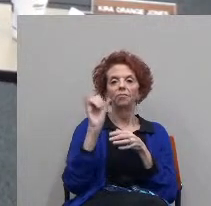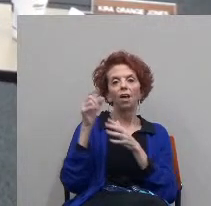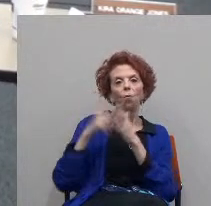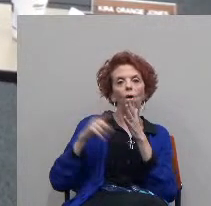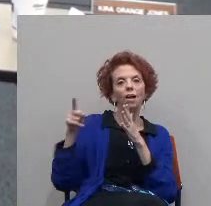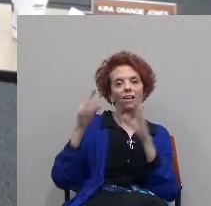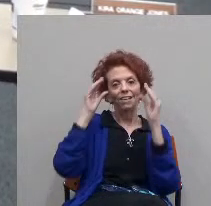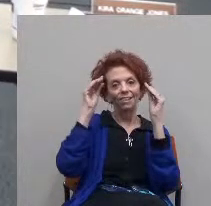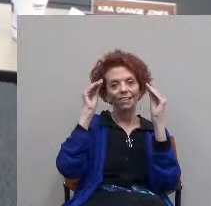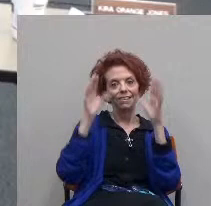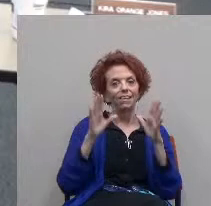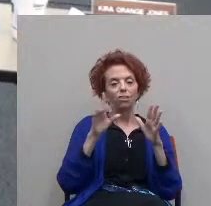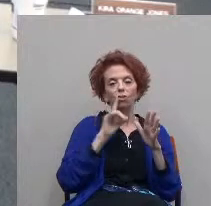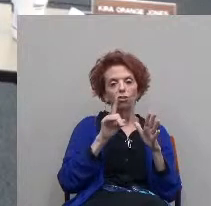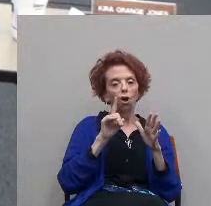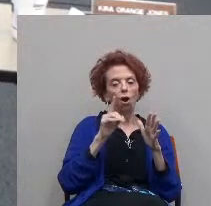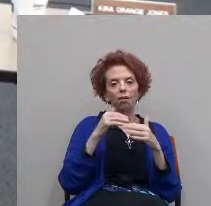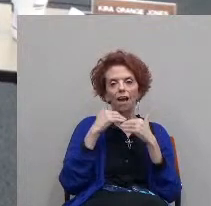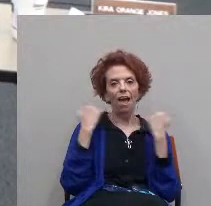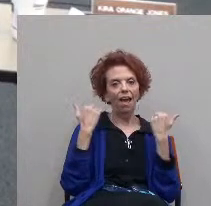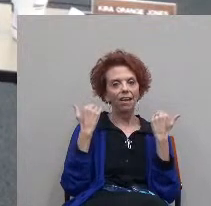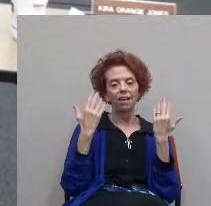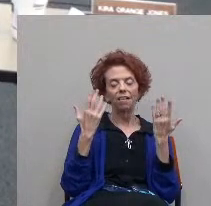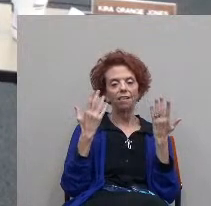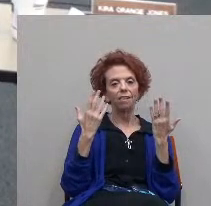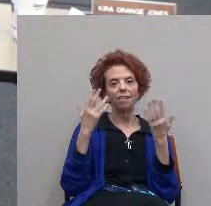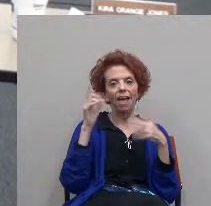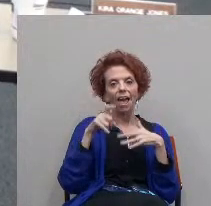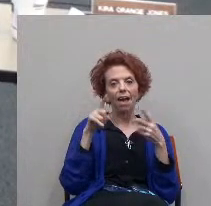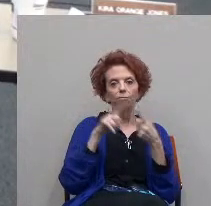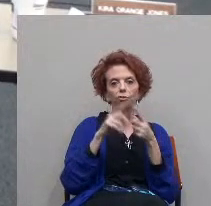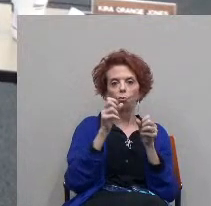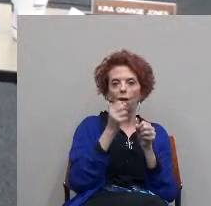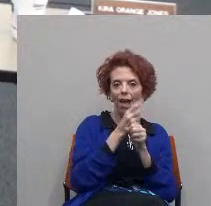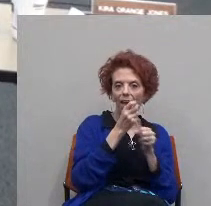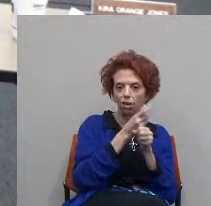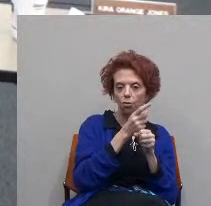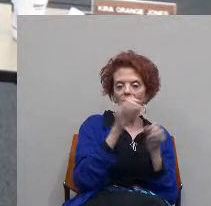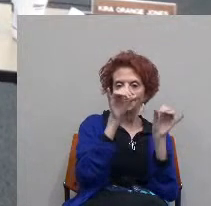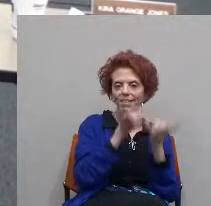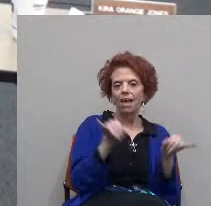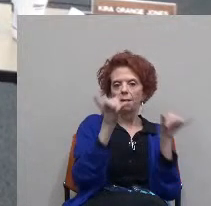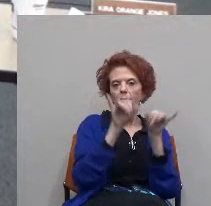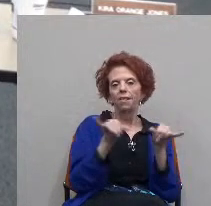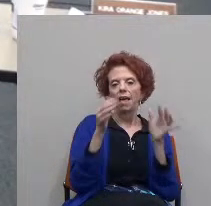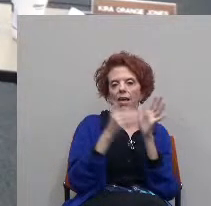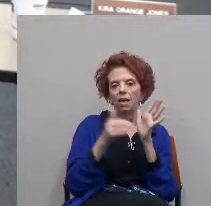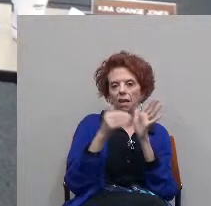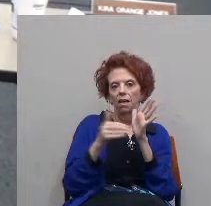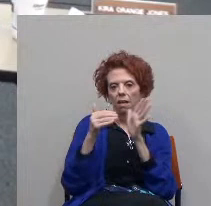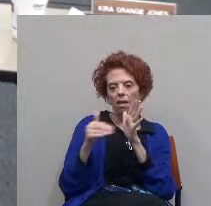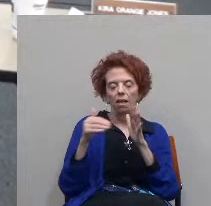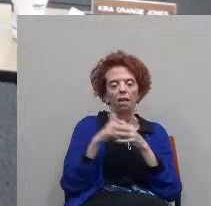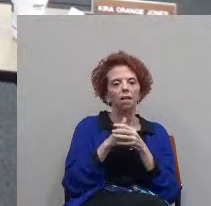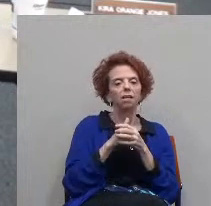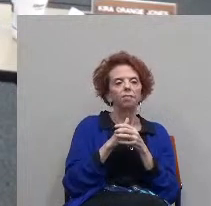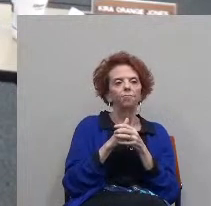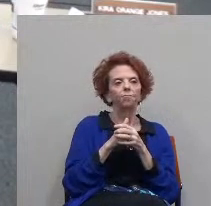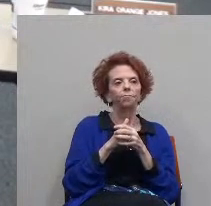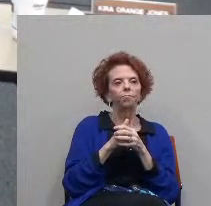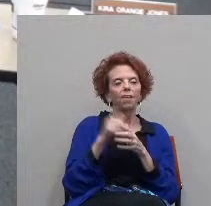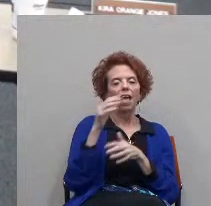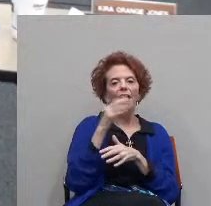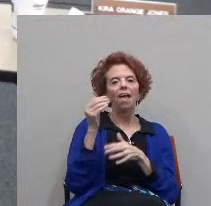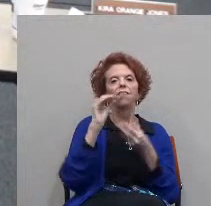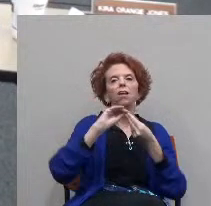saying, the teachers are just like had it. You know, they've got to do it annually, they're going to do the same thing over and over again. And